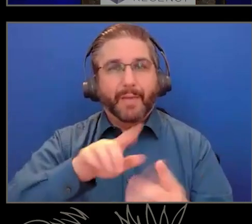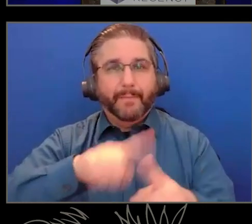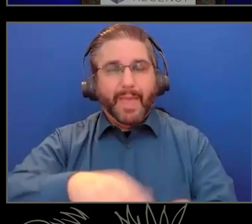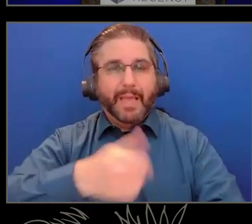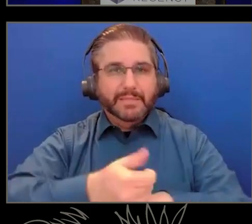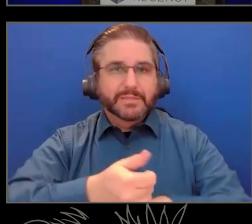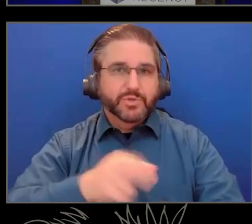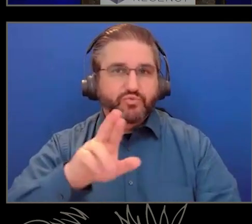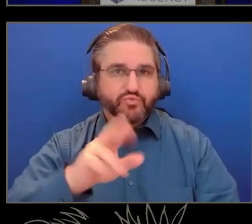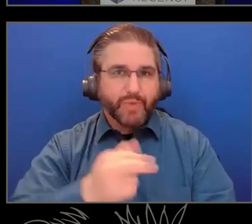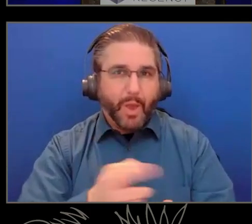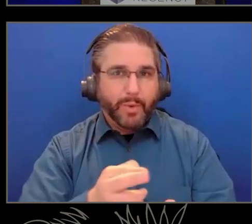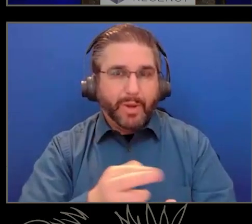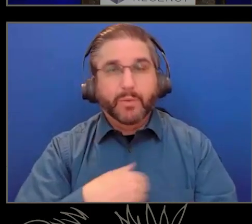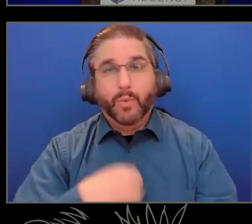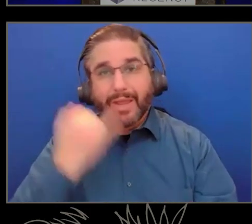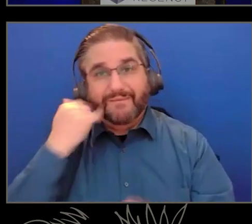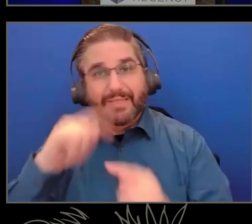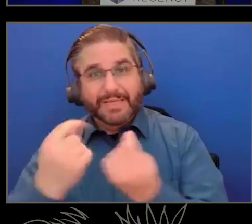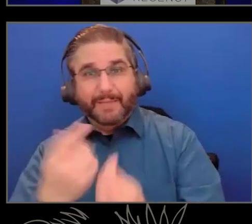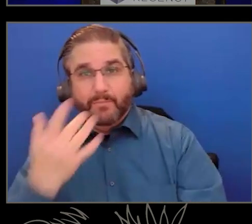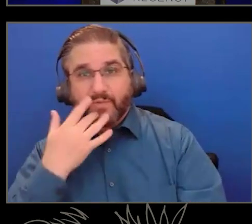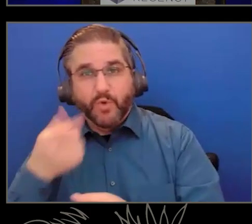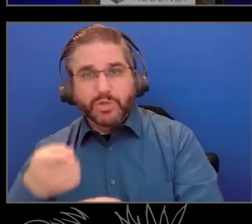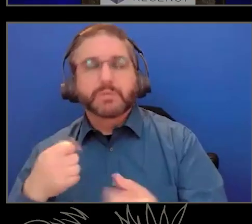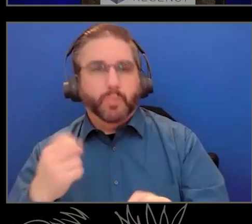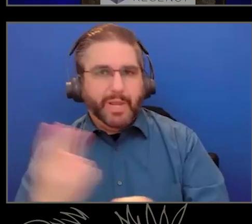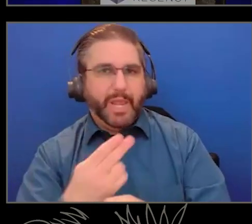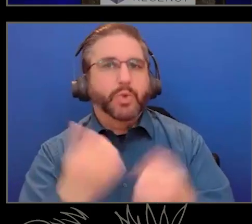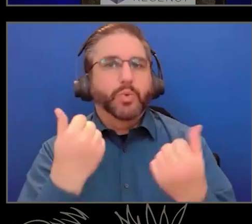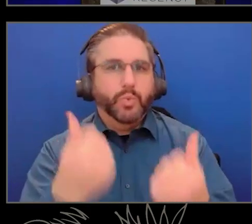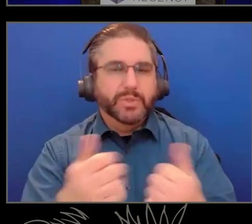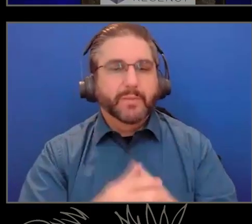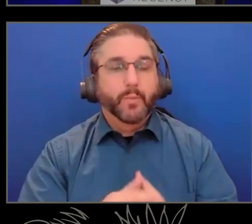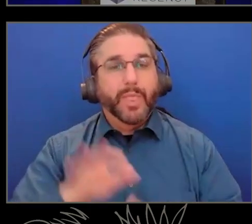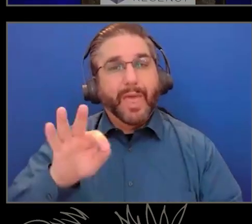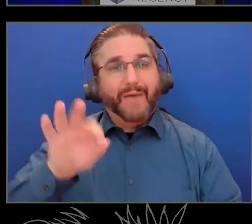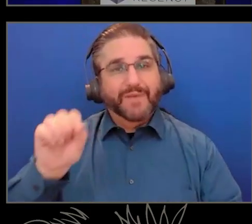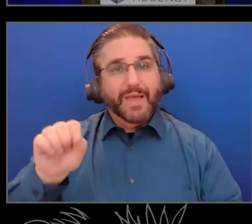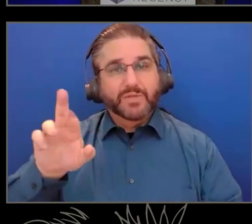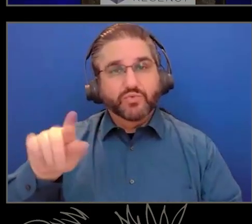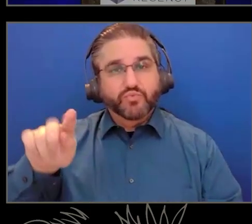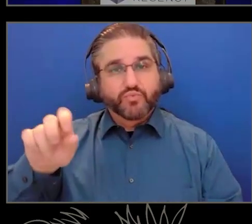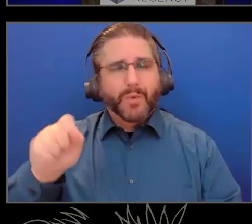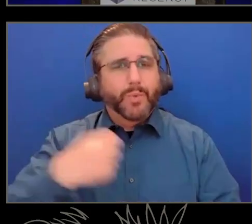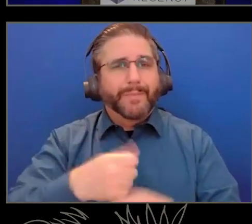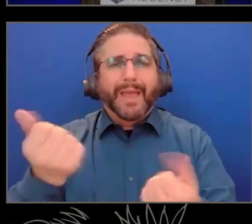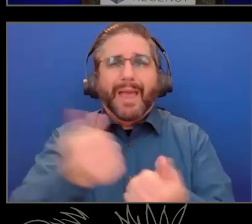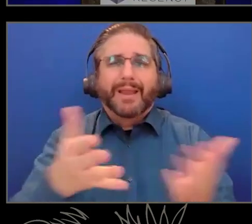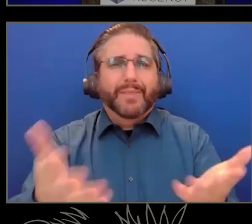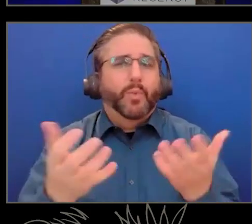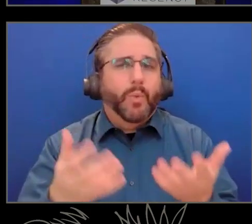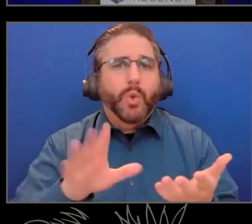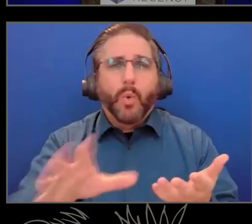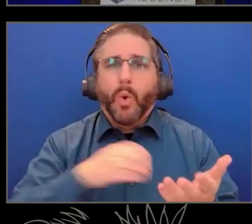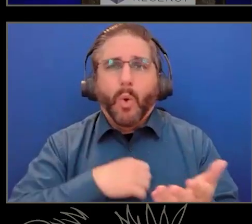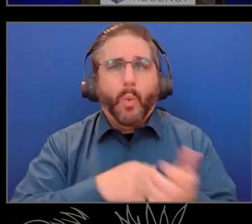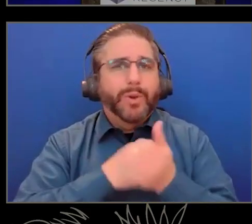if a specific team wants the file-based routing, they can use it. And that FS routes, this could be anything. You could make this. You could make your own convention